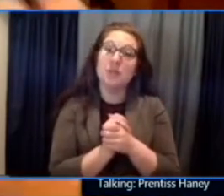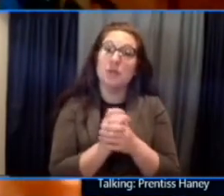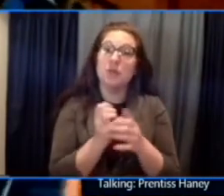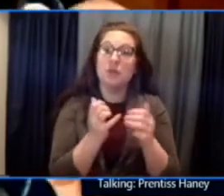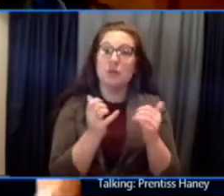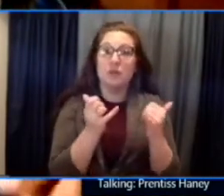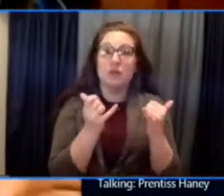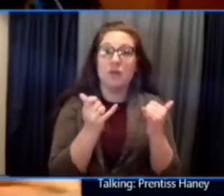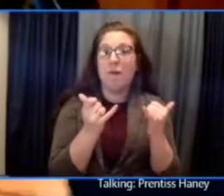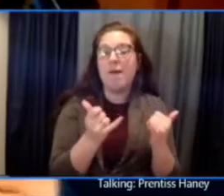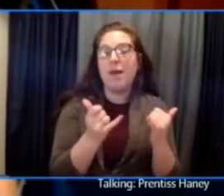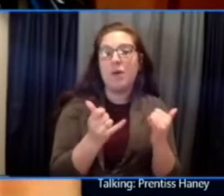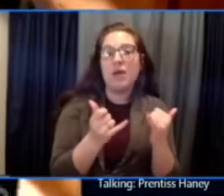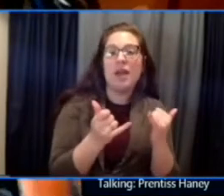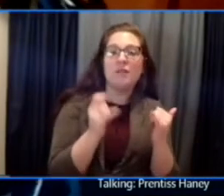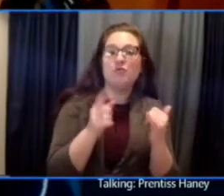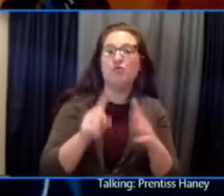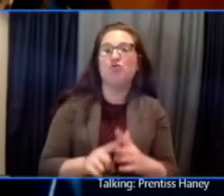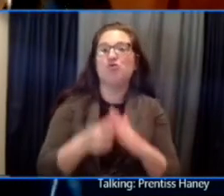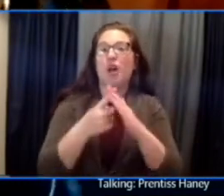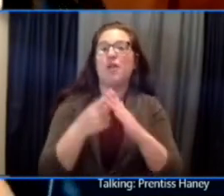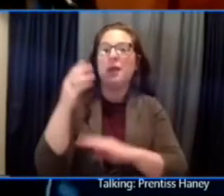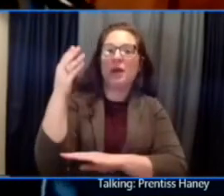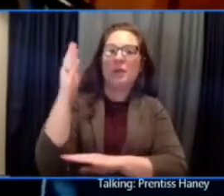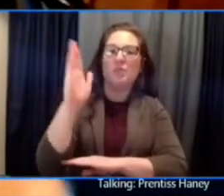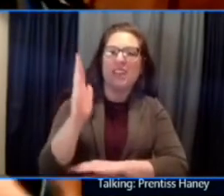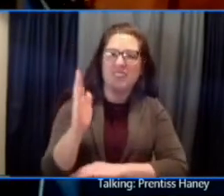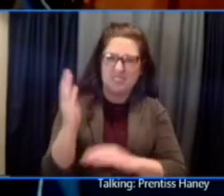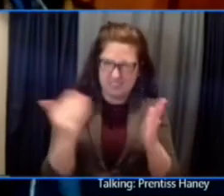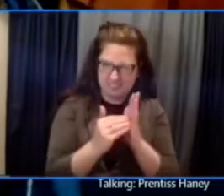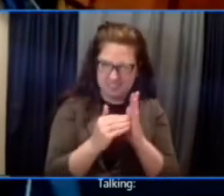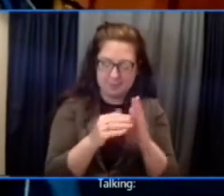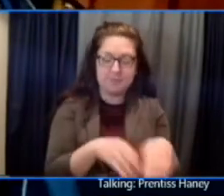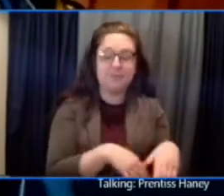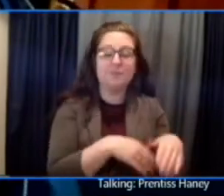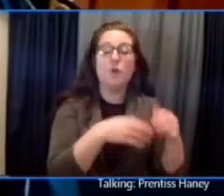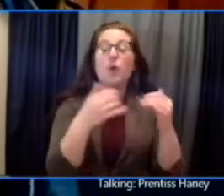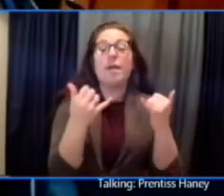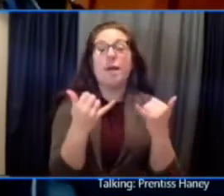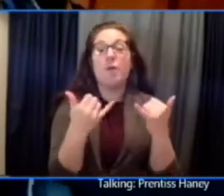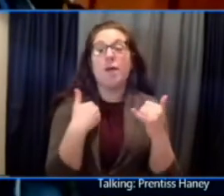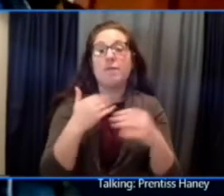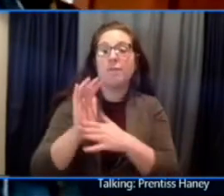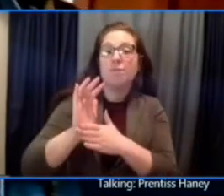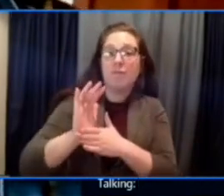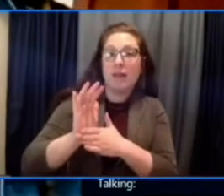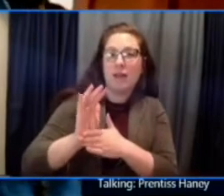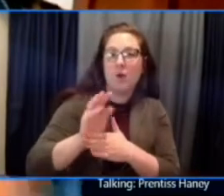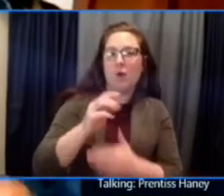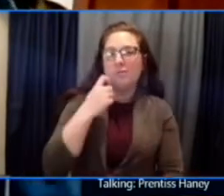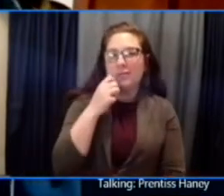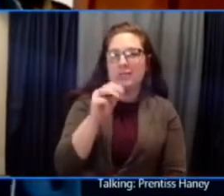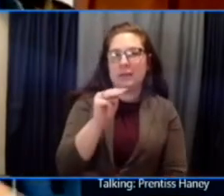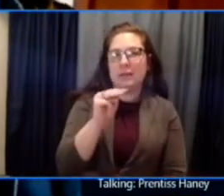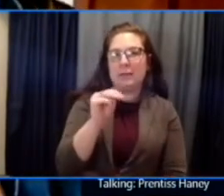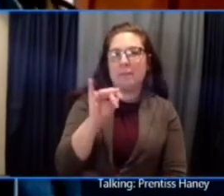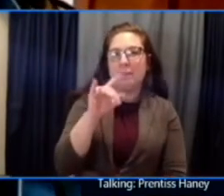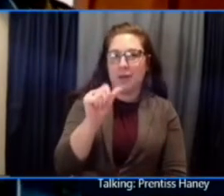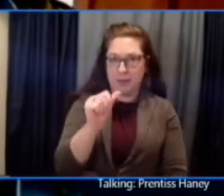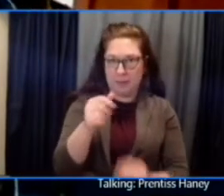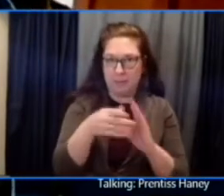have really been singing the last couple days is like, this joy that I have, the